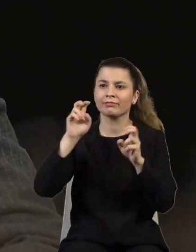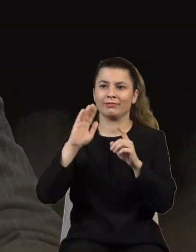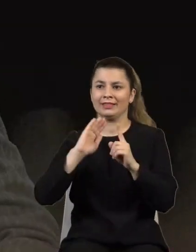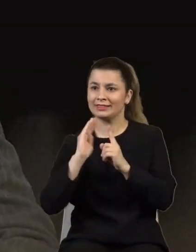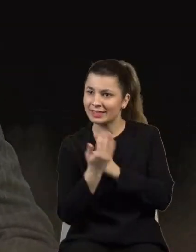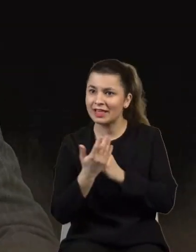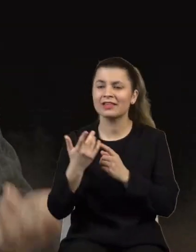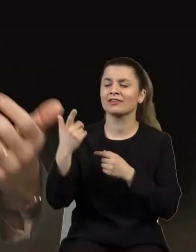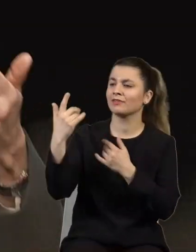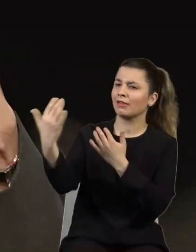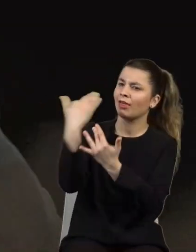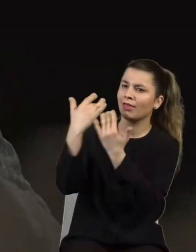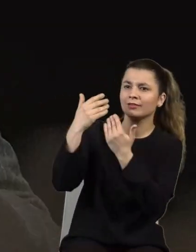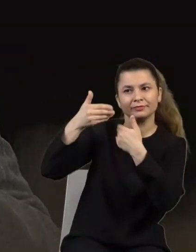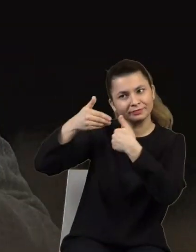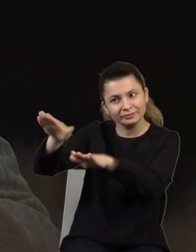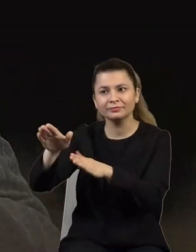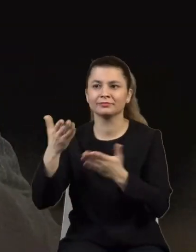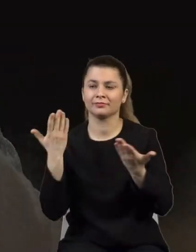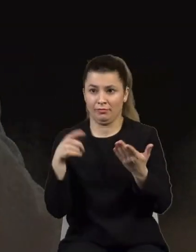TEN-T regulation. We have been